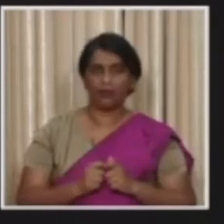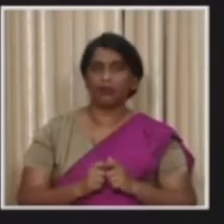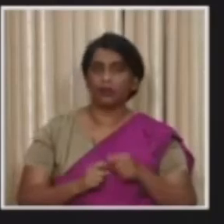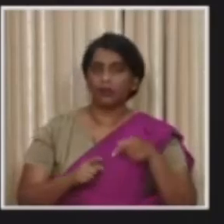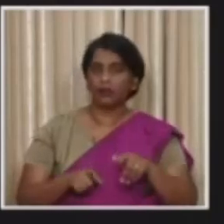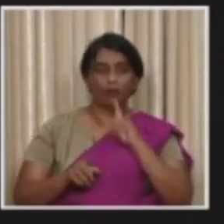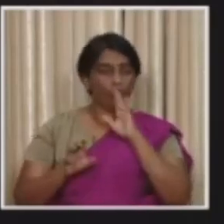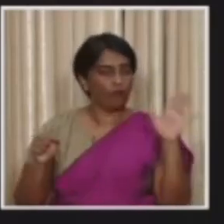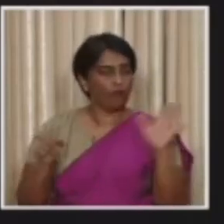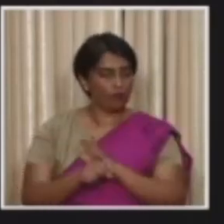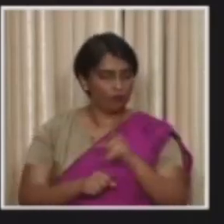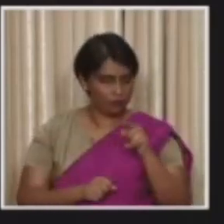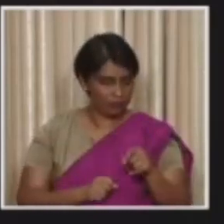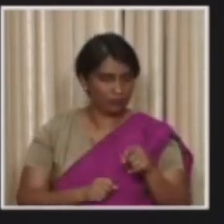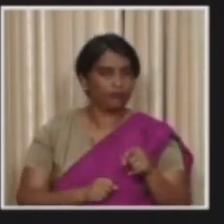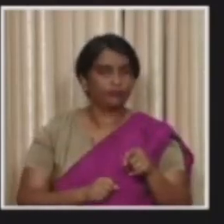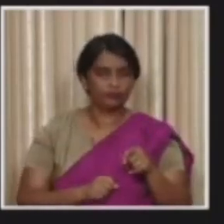Meka sampurne enma